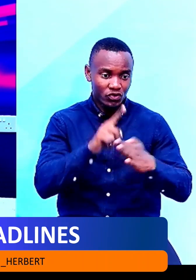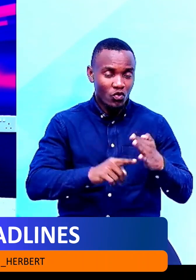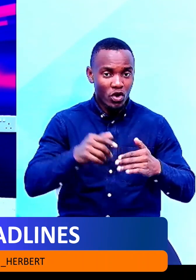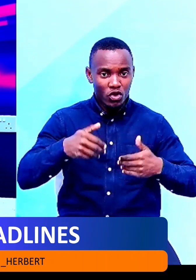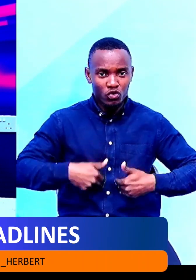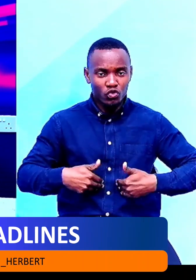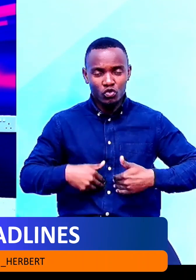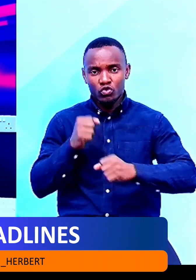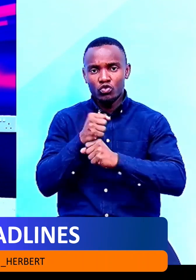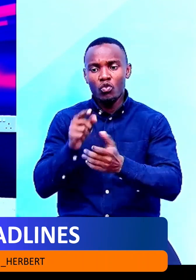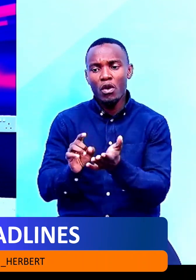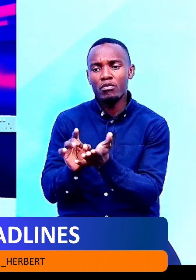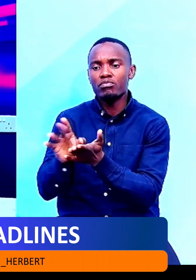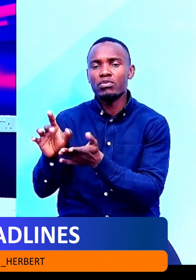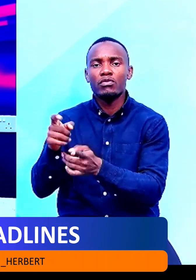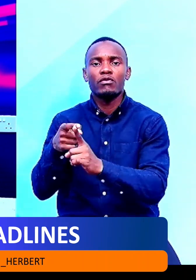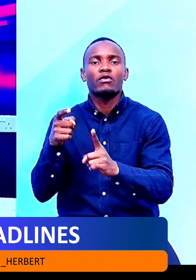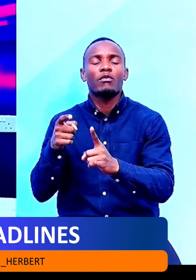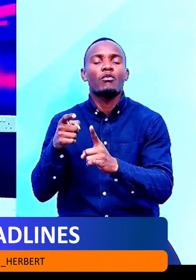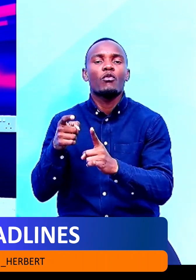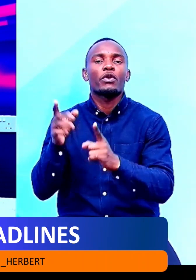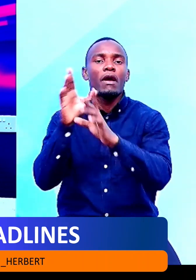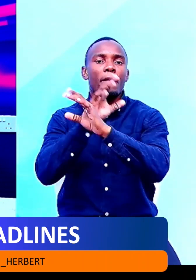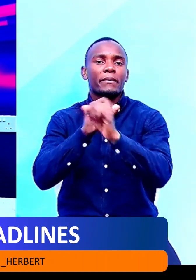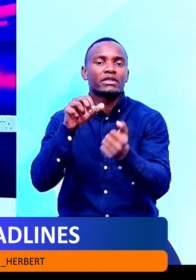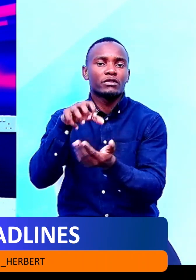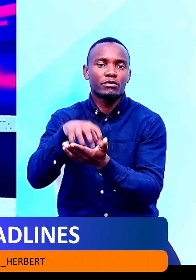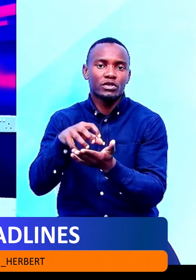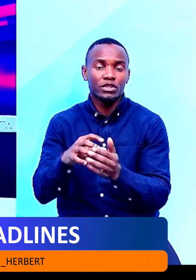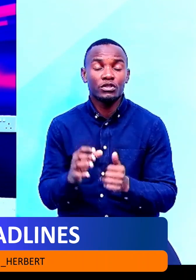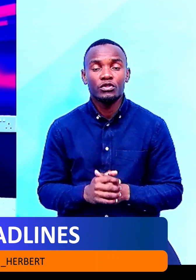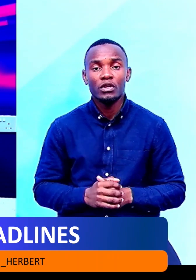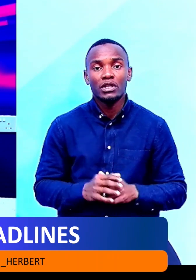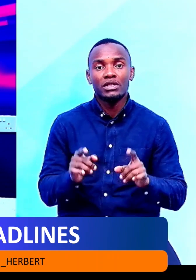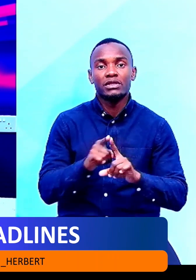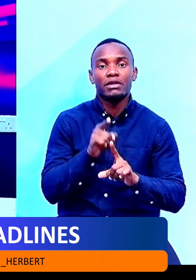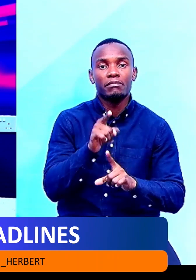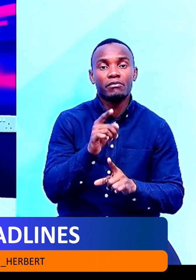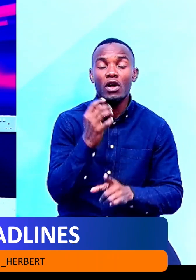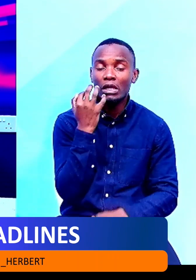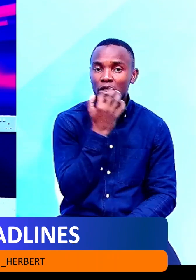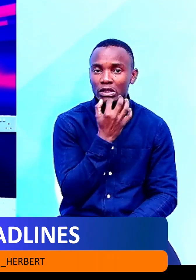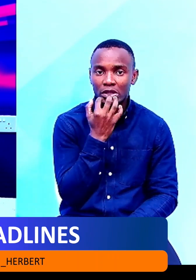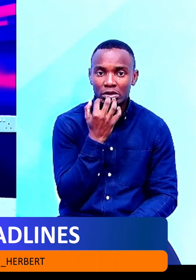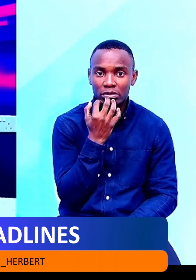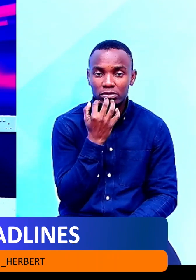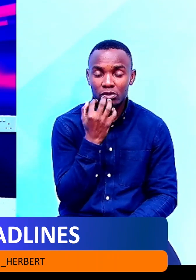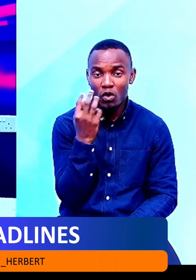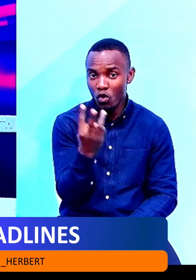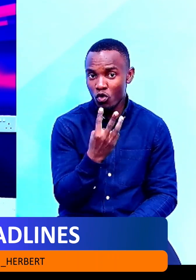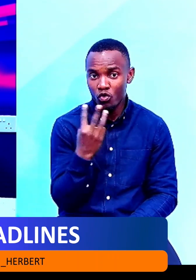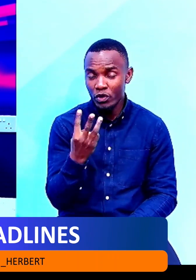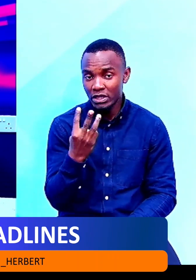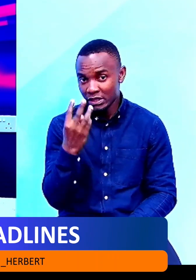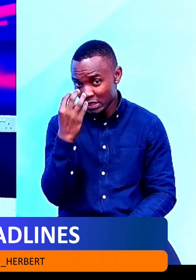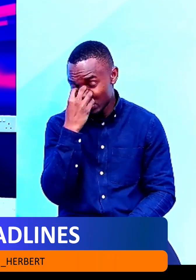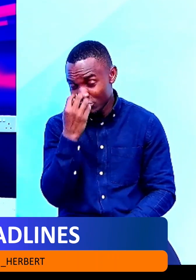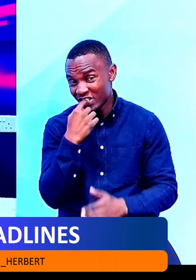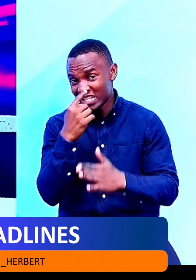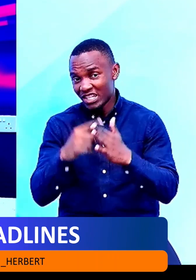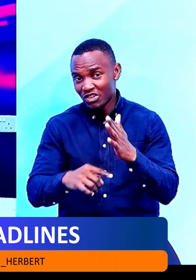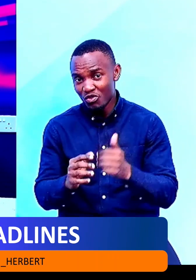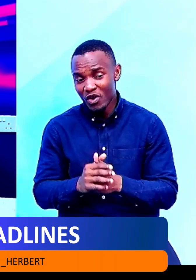of a police housing project in Nairobi's Kilimani area on Wednesday, an angry Ruto said enough is enough